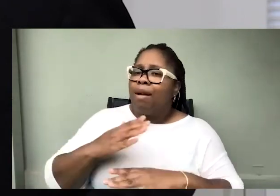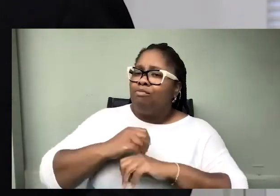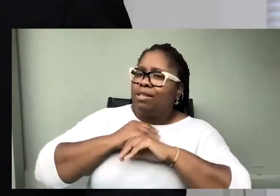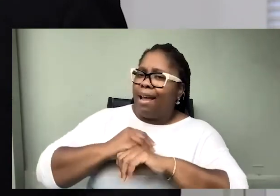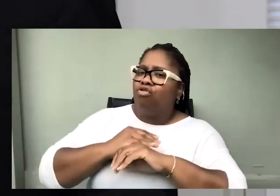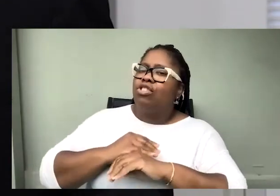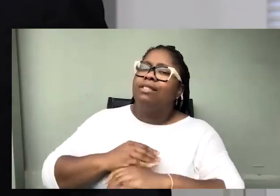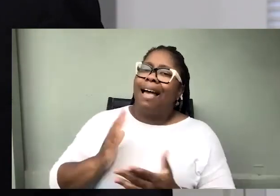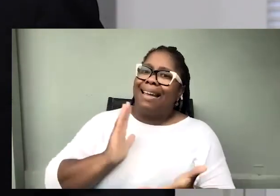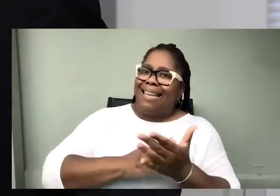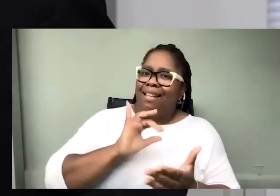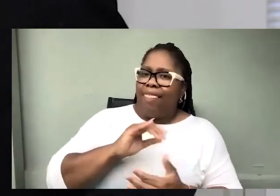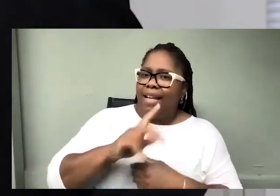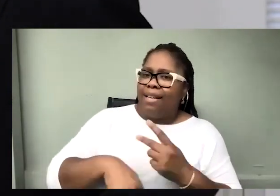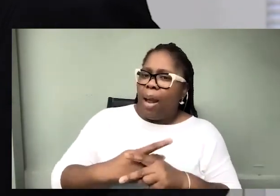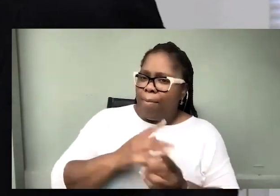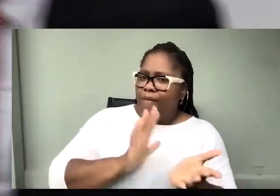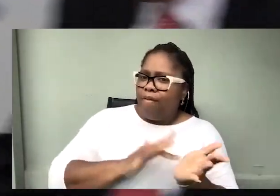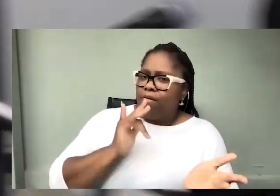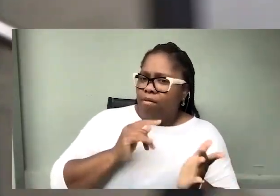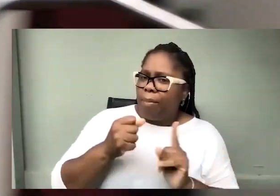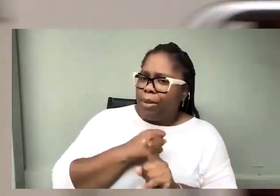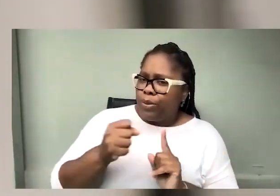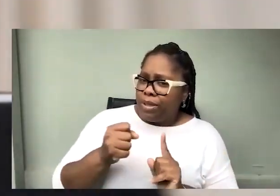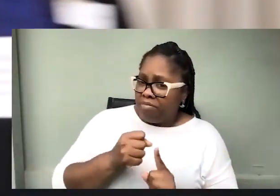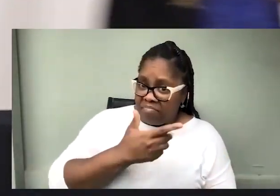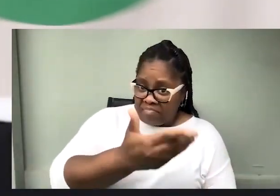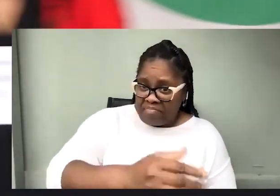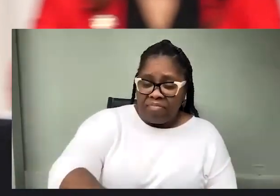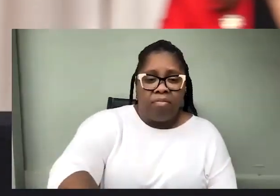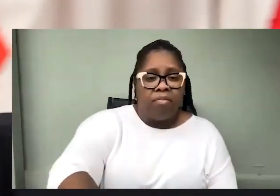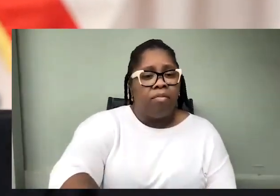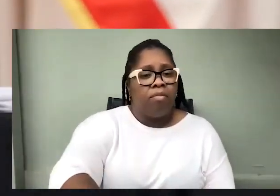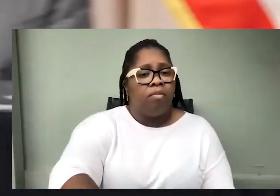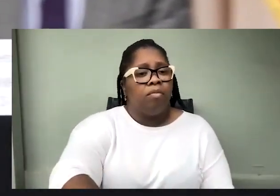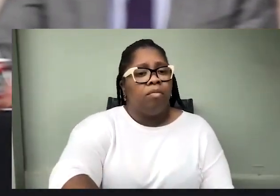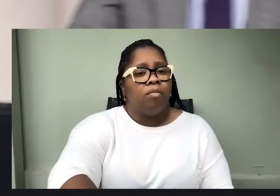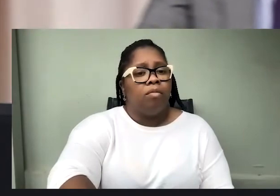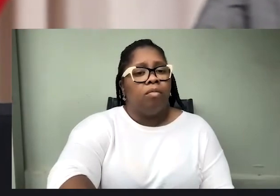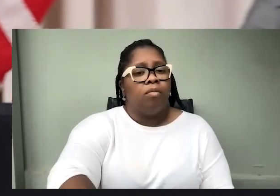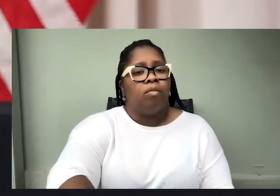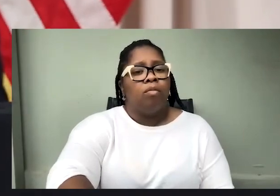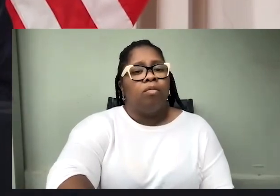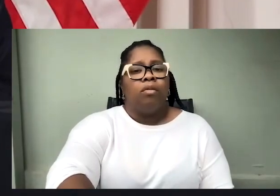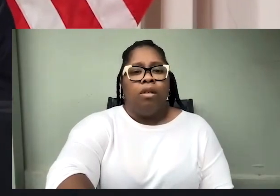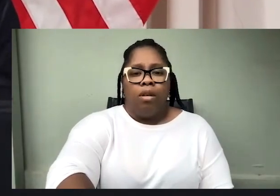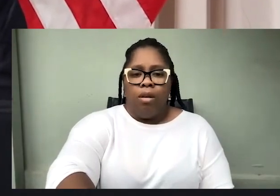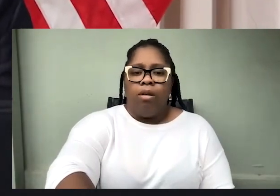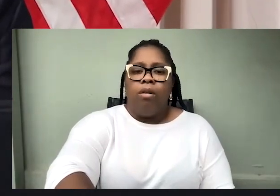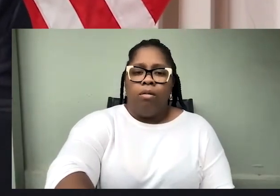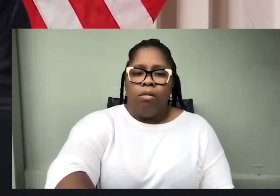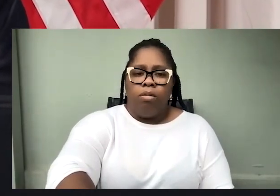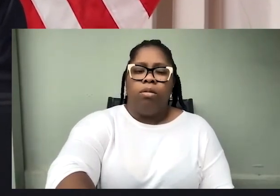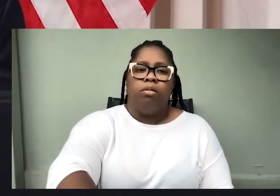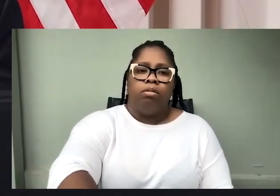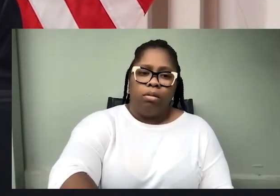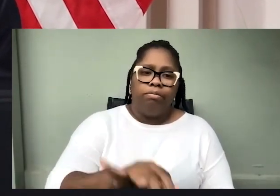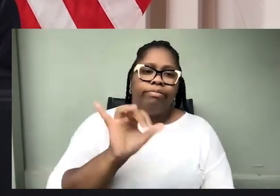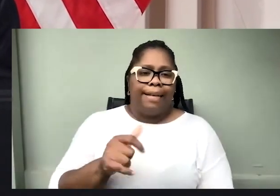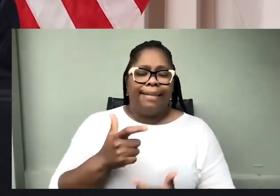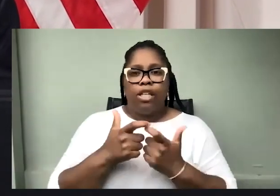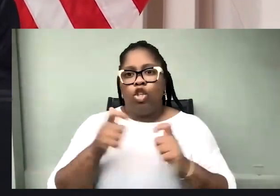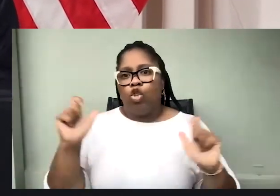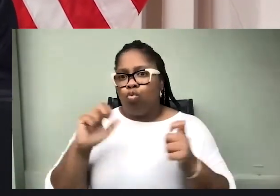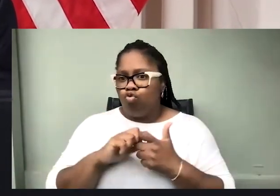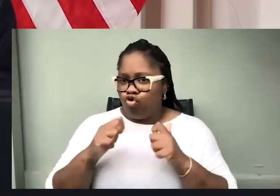of abuse? Senator Umberg. This is another huge challenge that can